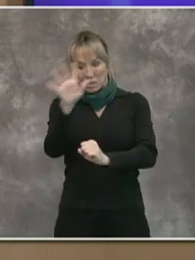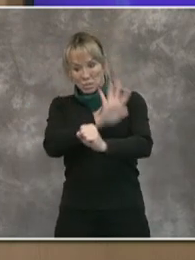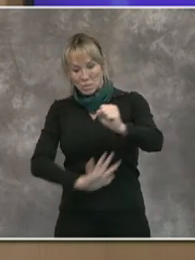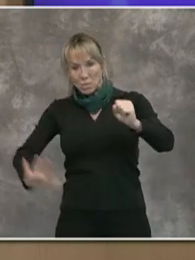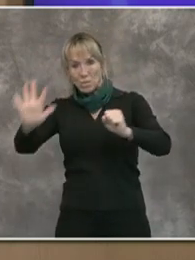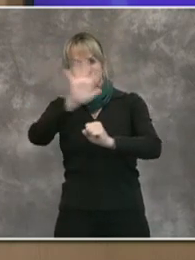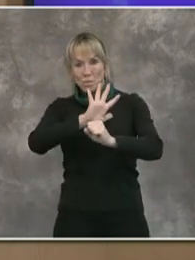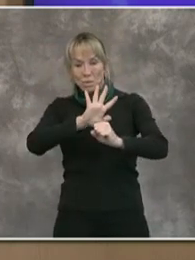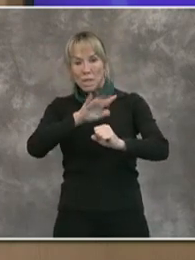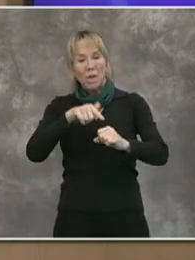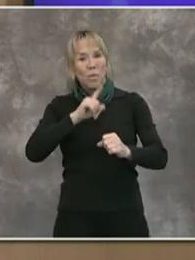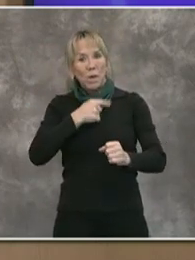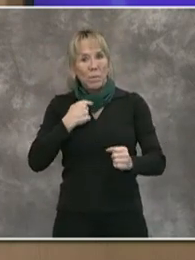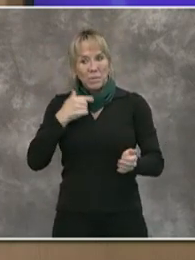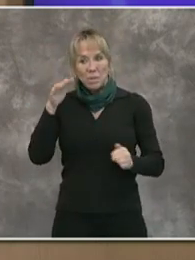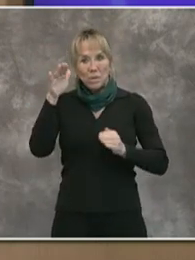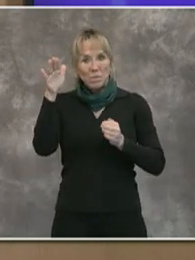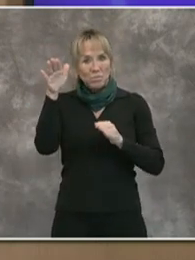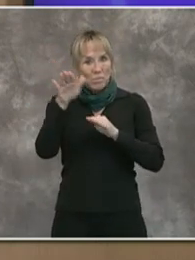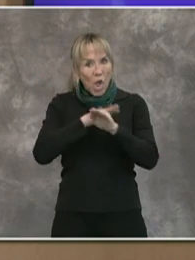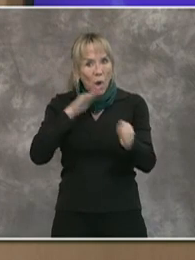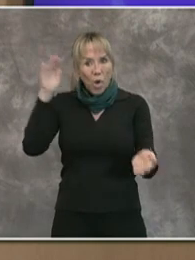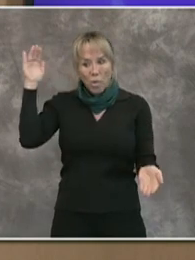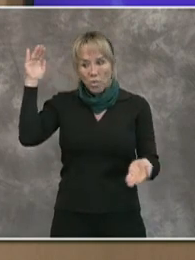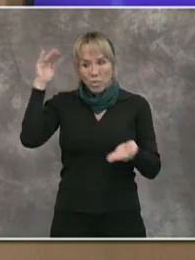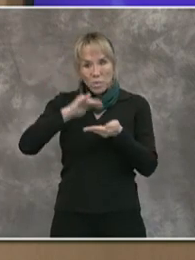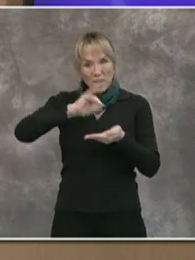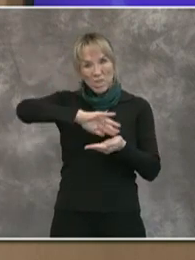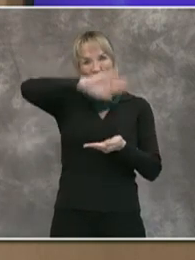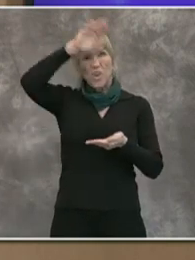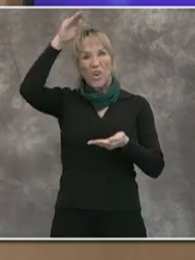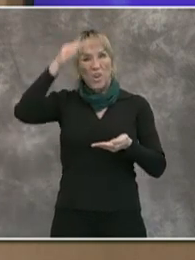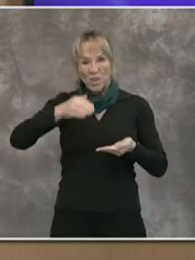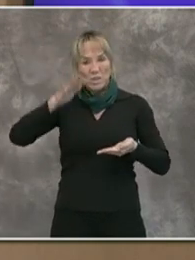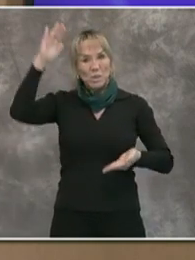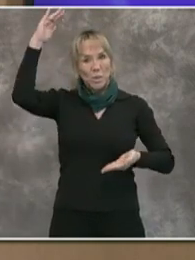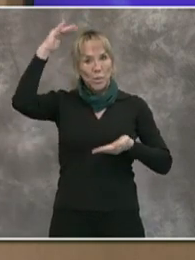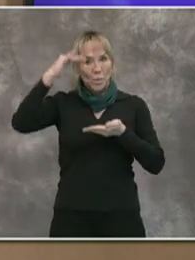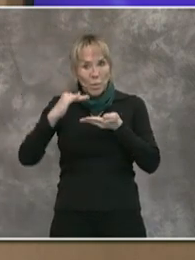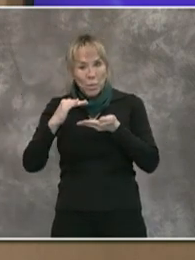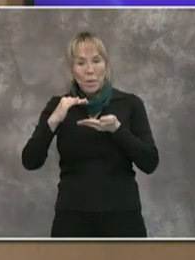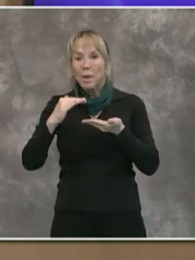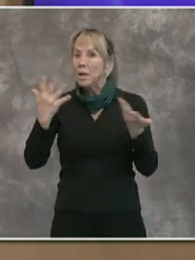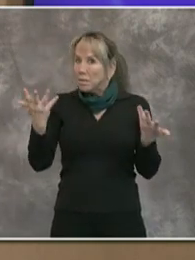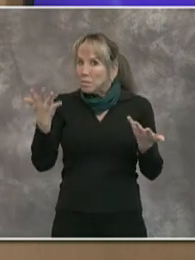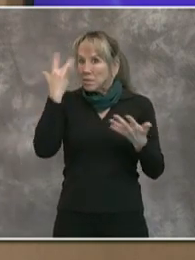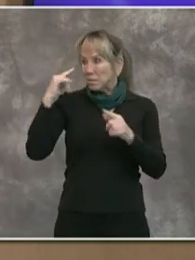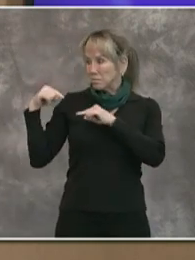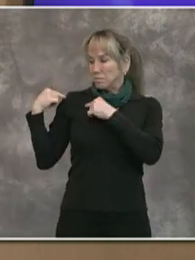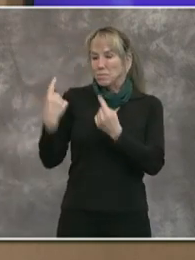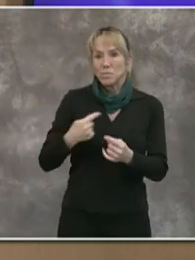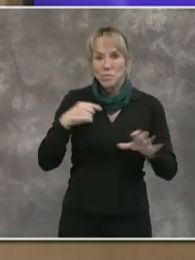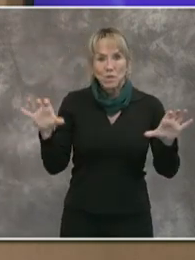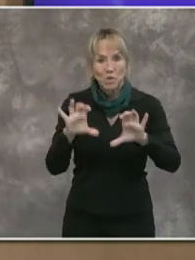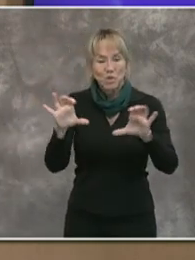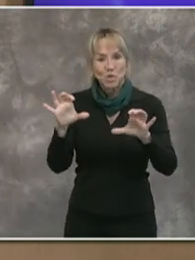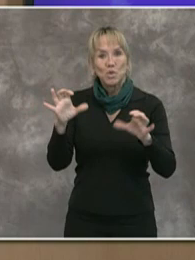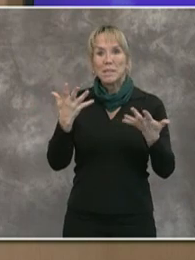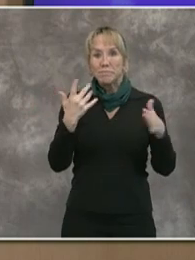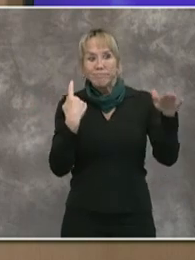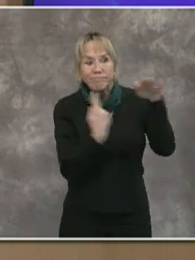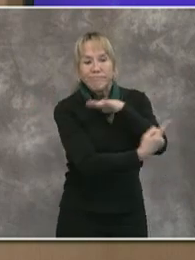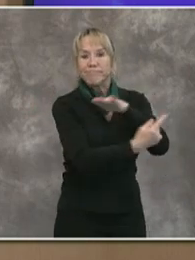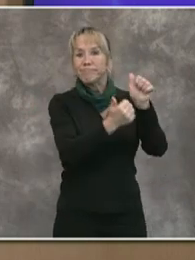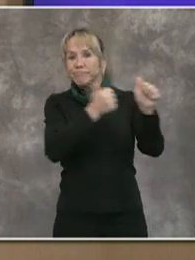of coronavirus. But if that success changes because our posture and our actions in the coming weeks change, then we will significantly